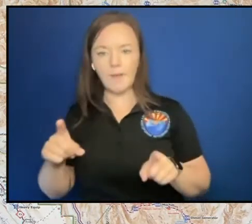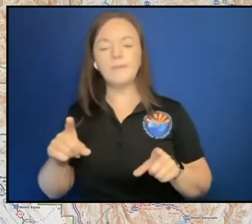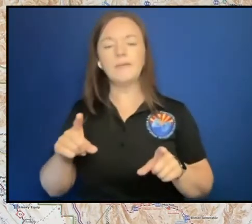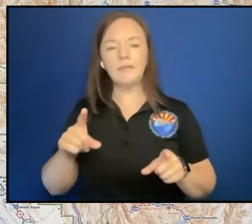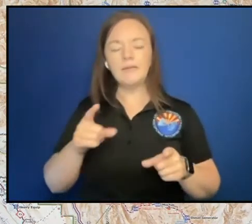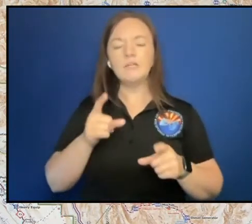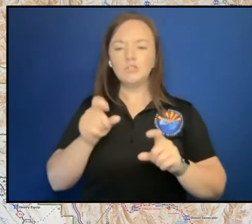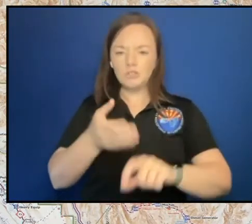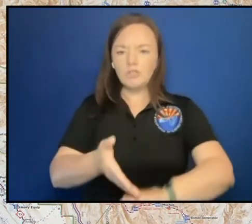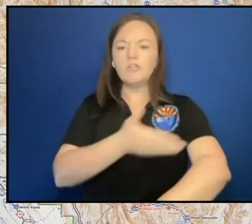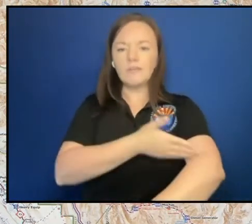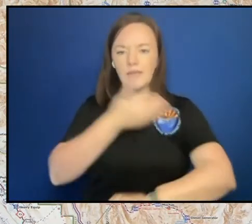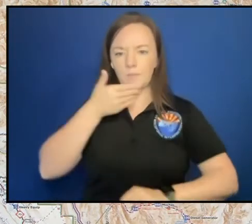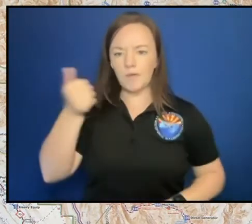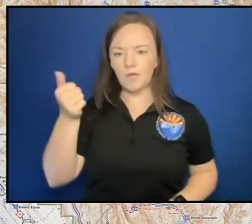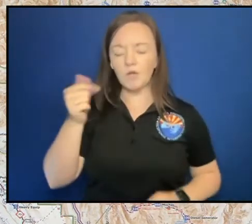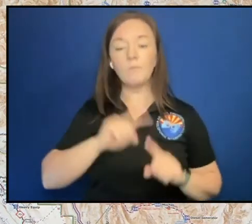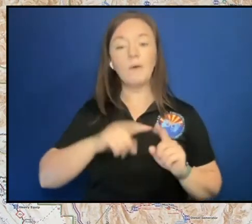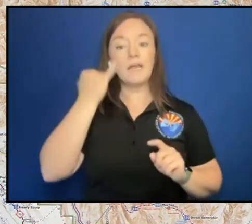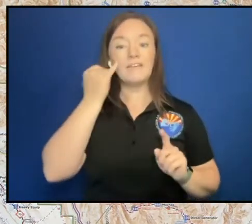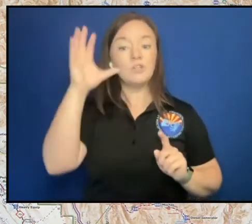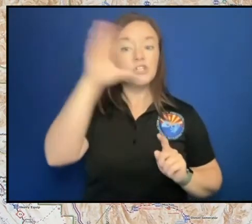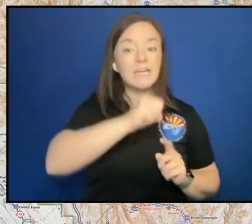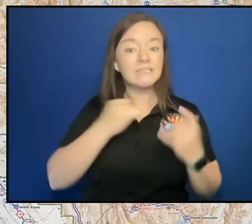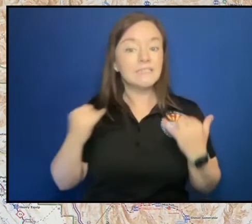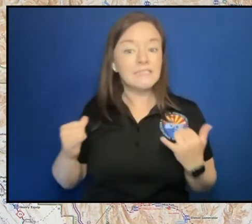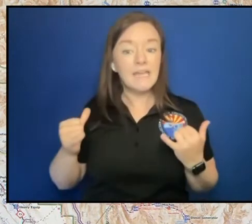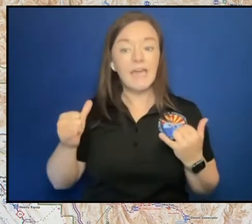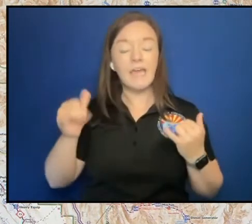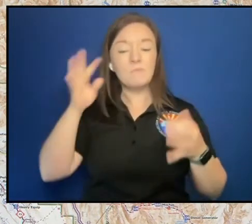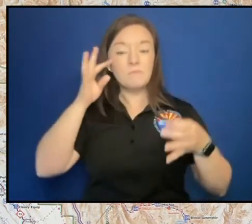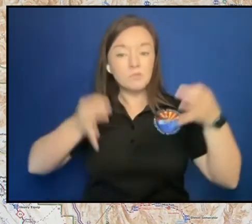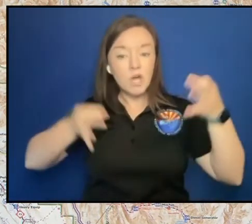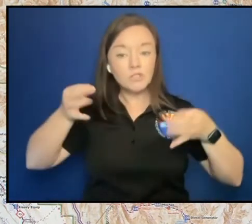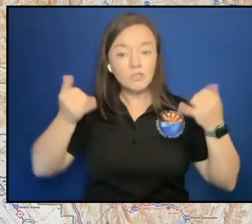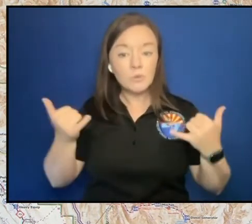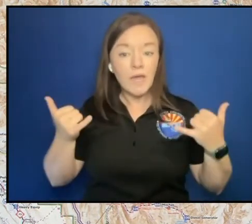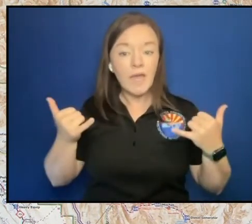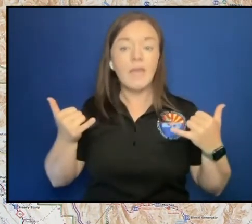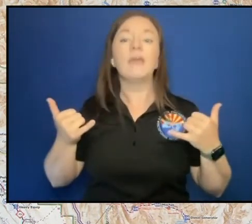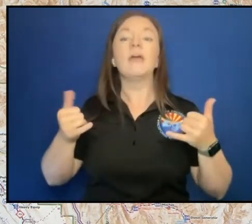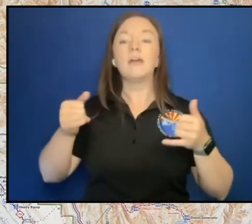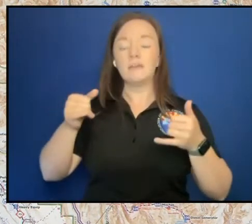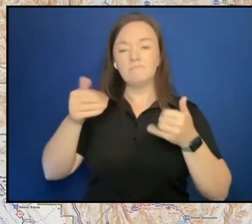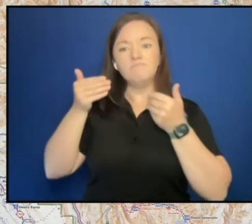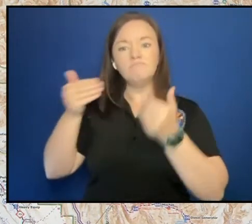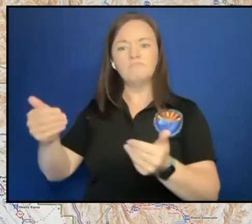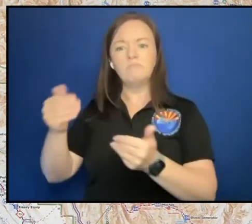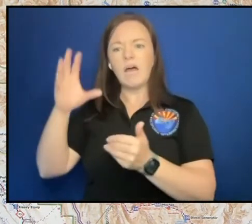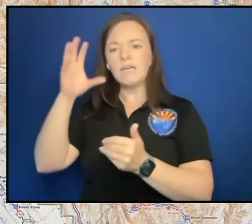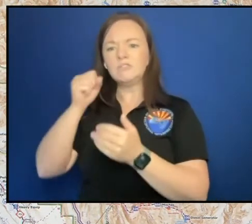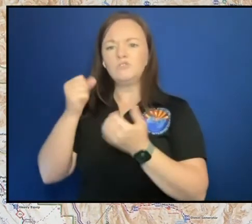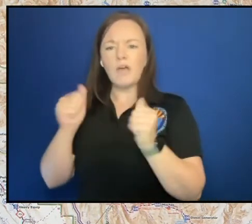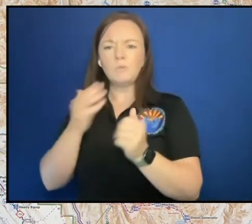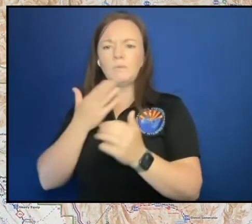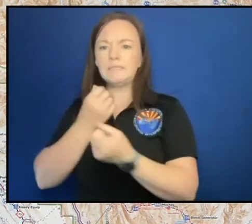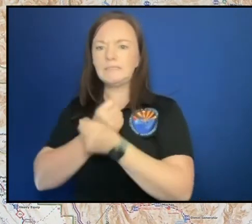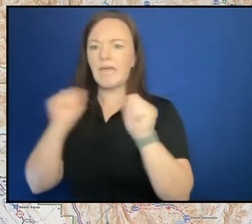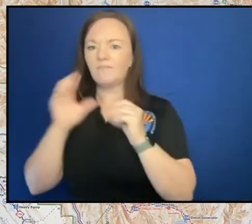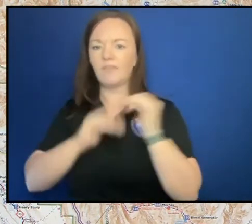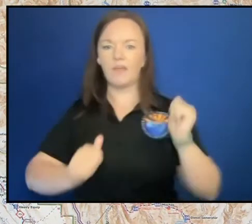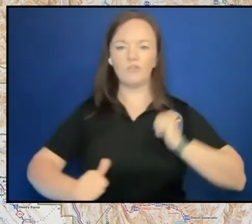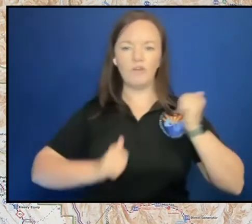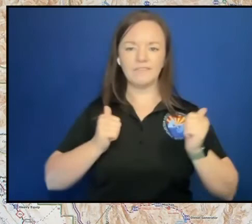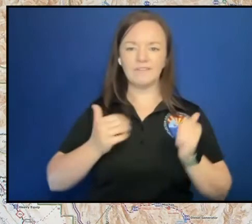you're going to make estimates or judgments today, judge on the side of being safe versus judge on the side of being aggressive. Thank you.